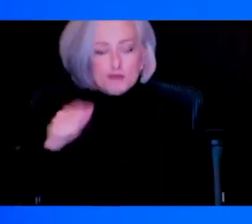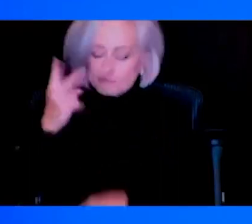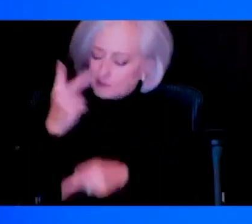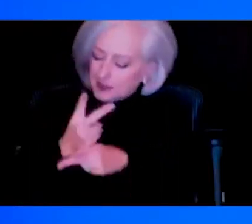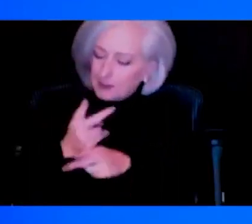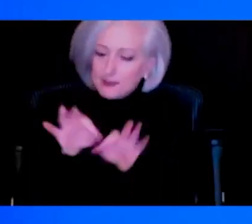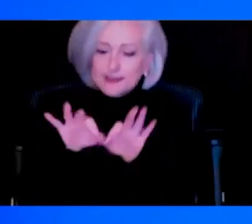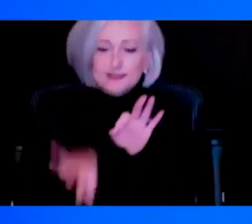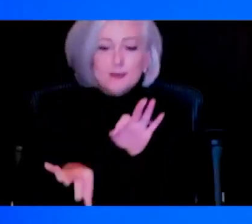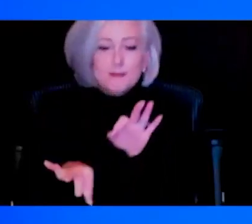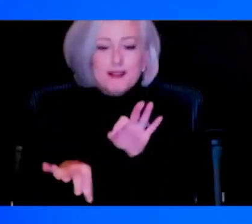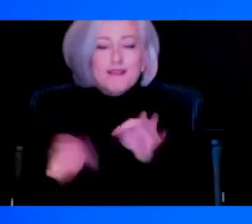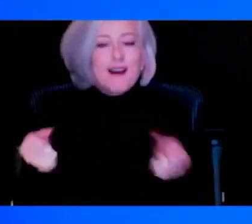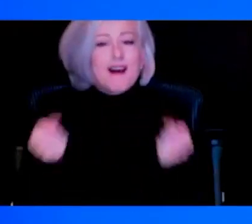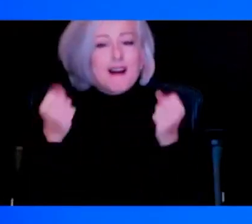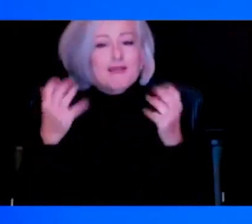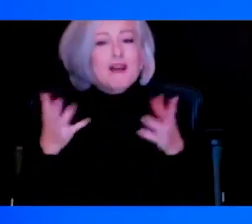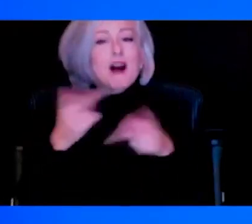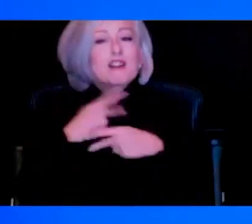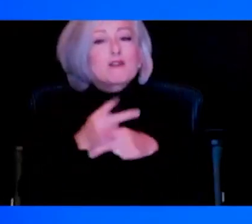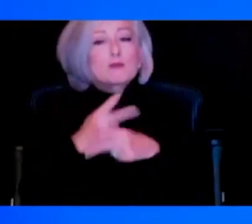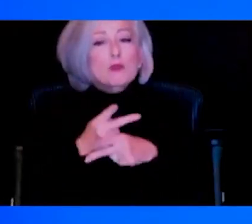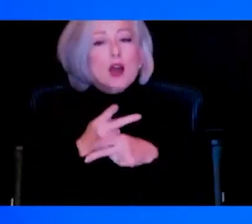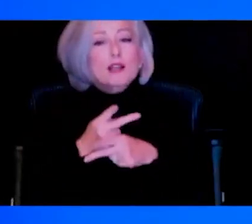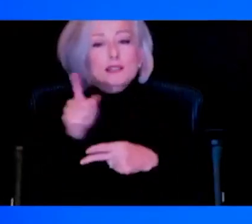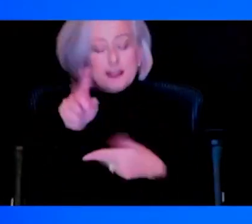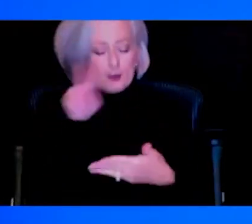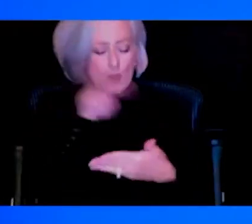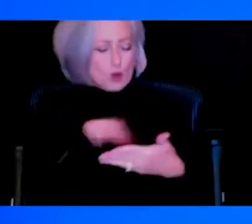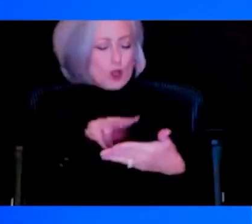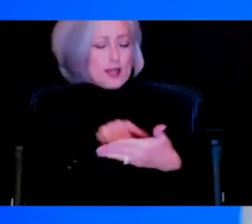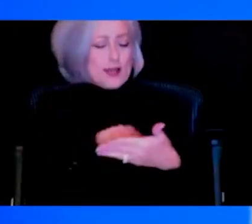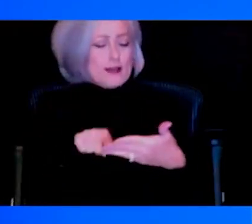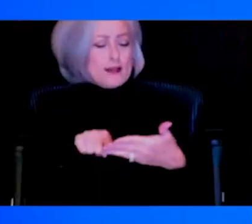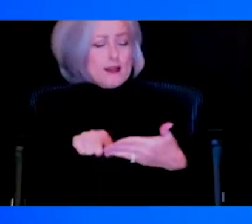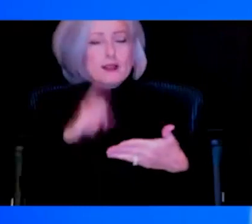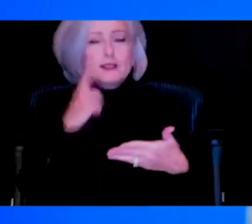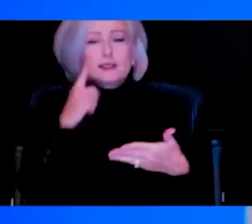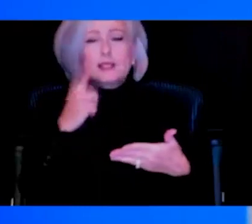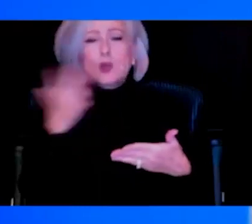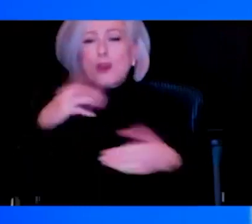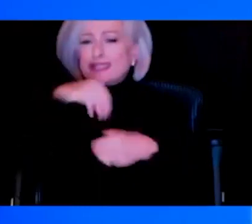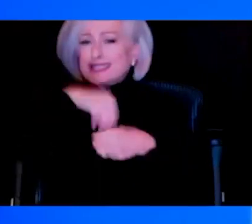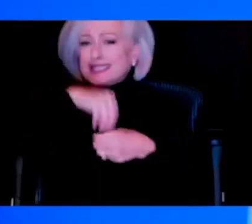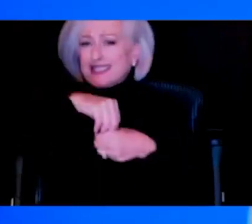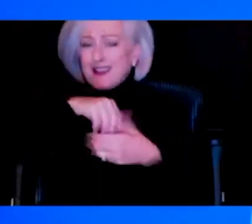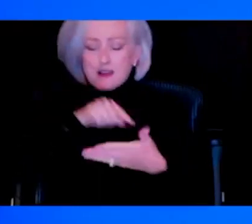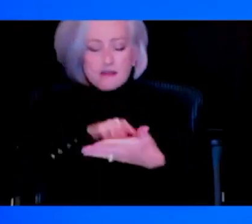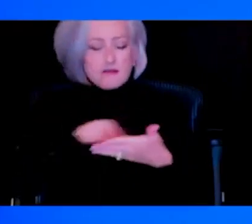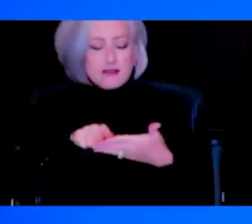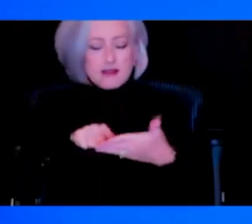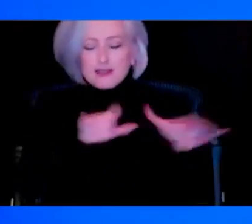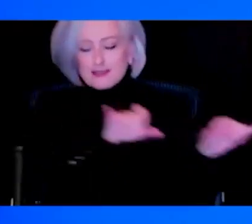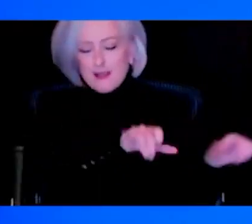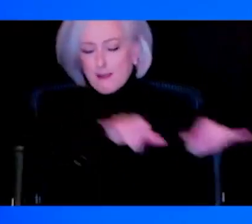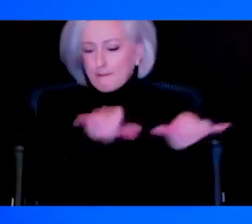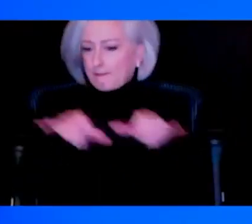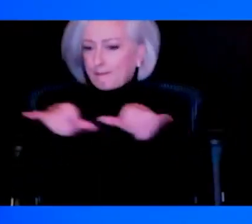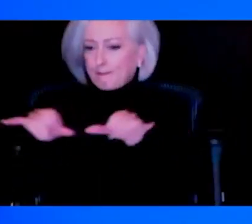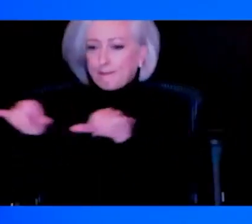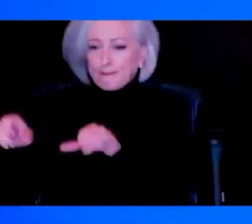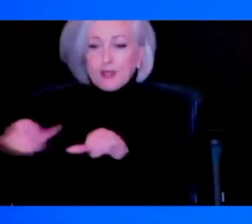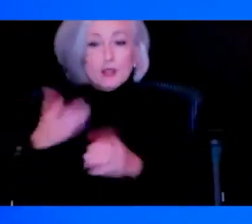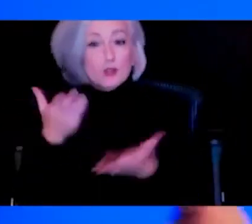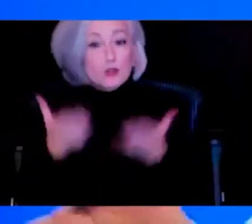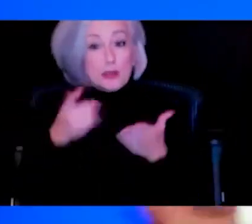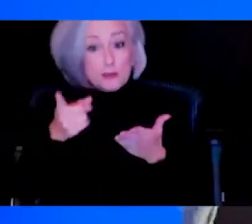products out there, if you look at an ingredient on the back of a product, a lot of the ones have the same ingredient. So you might be using products